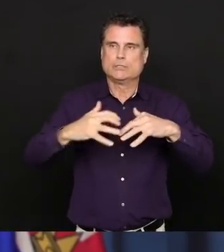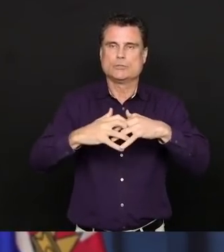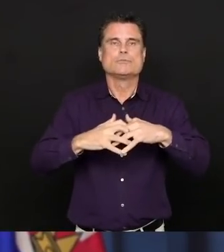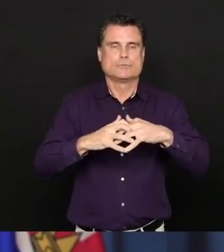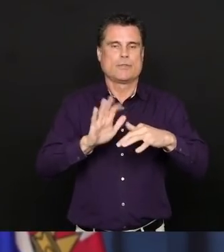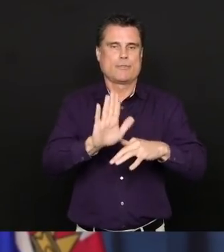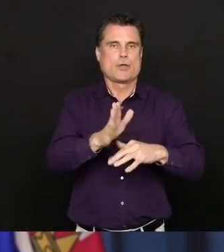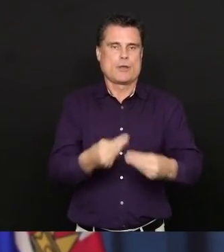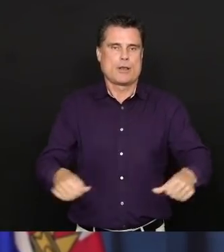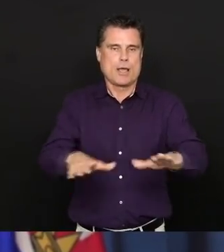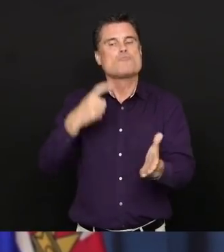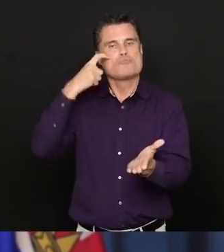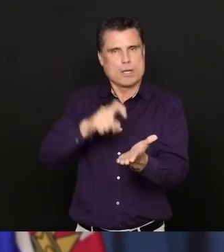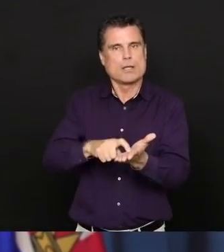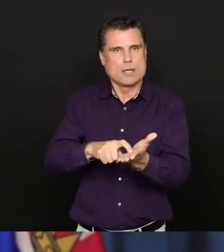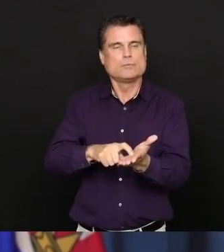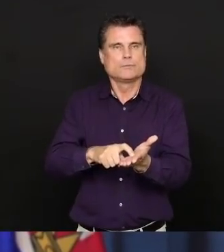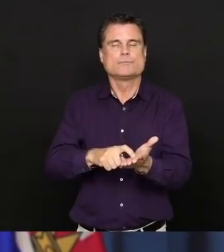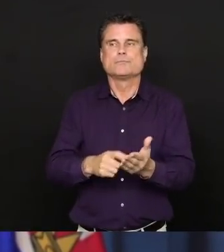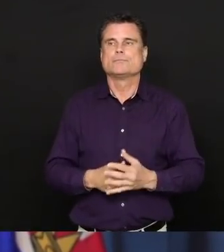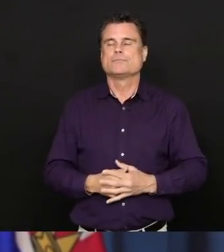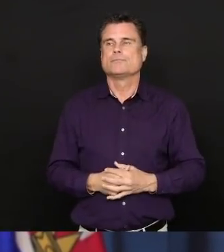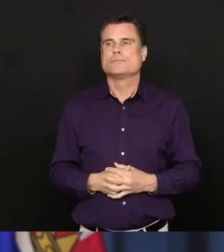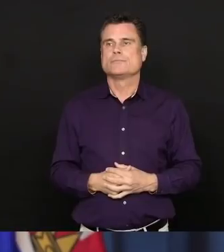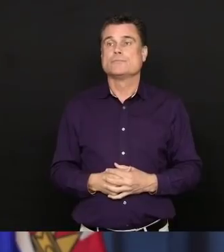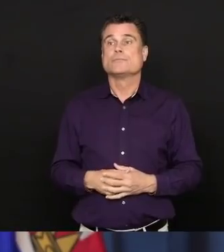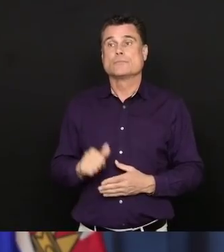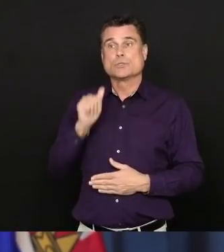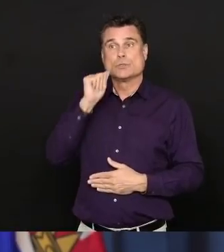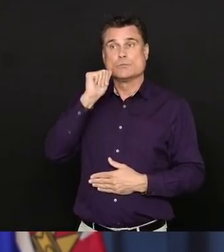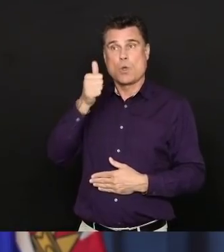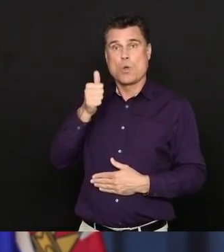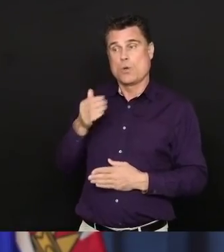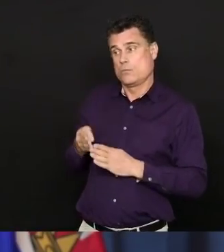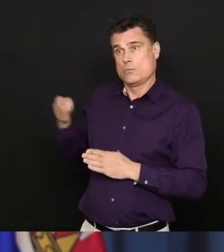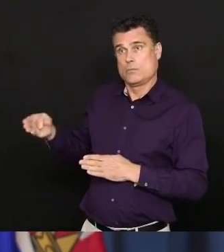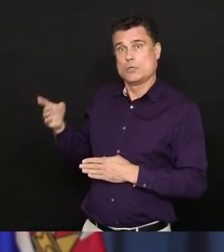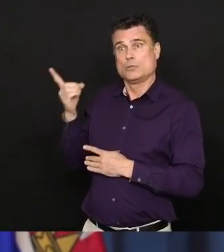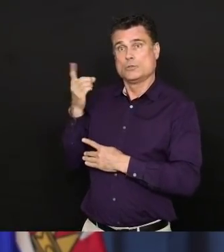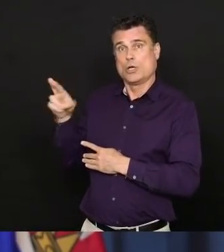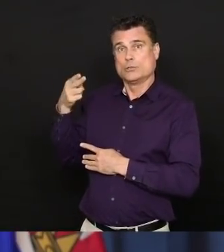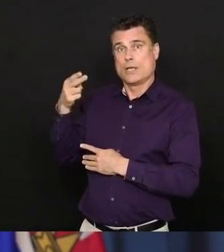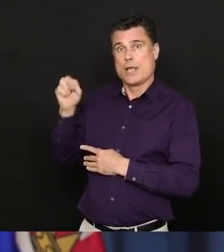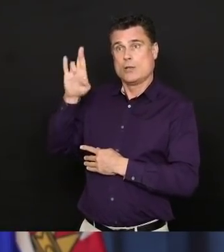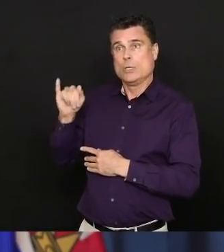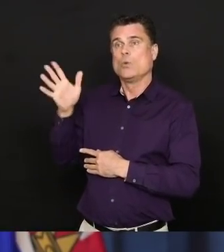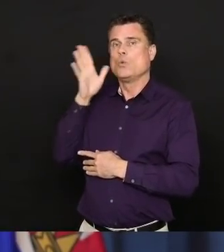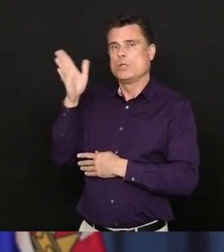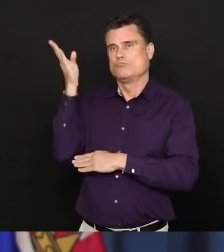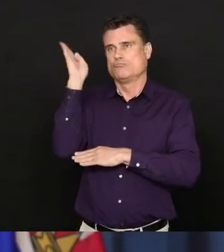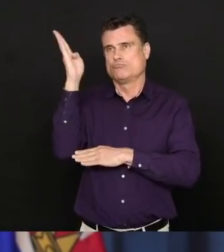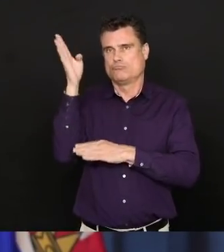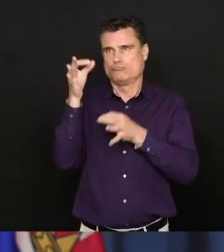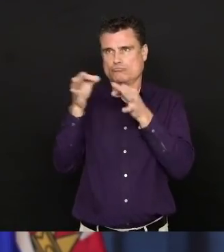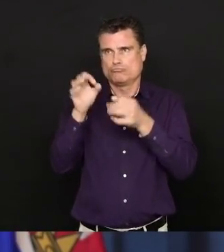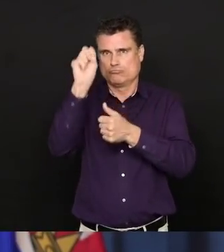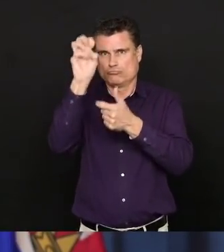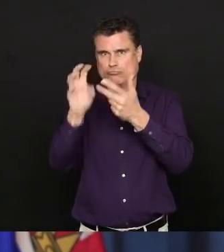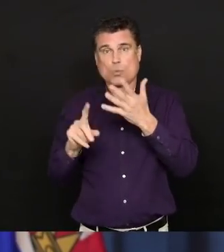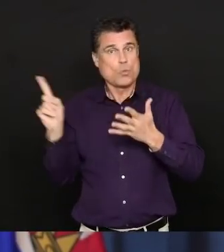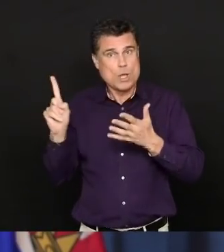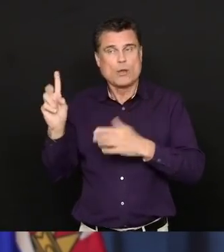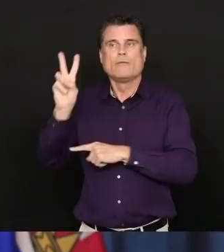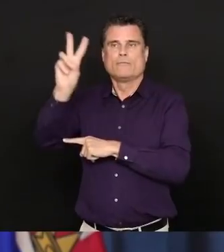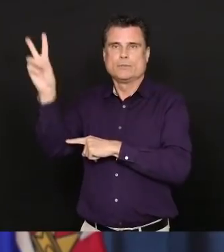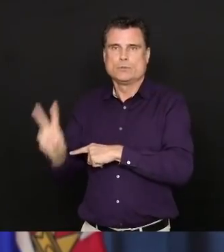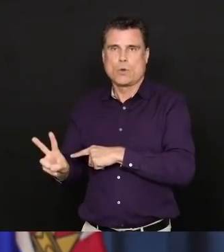Nations. Tomorrow, Dr. Henry will be briefing here in Victoria at noon. And then on